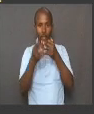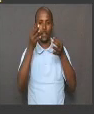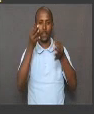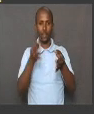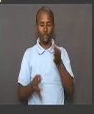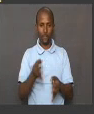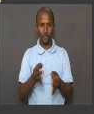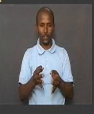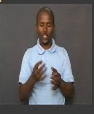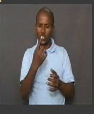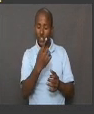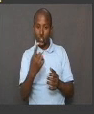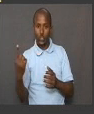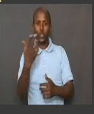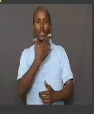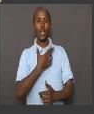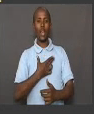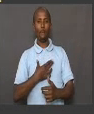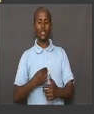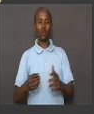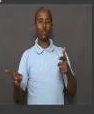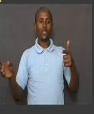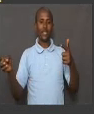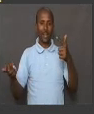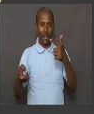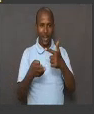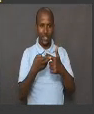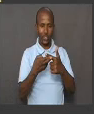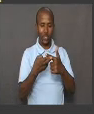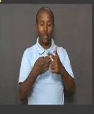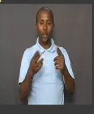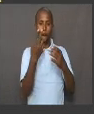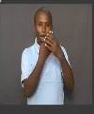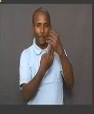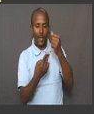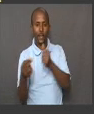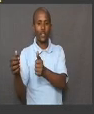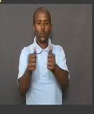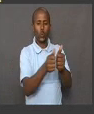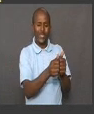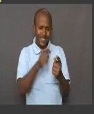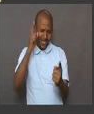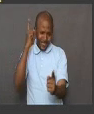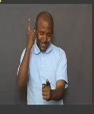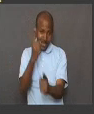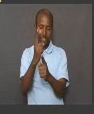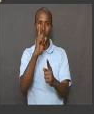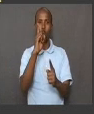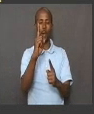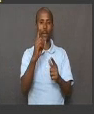if each element of the range is paired with exactly